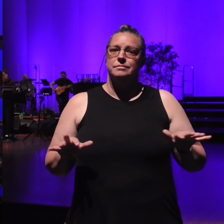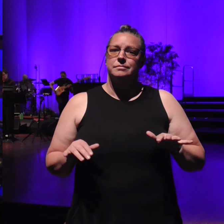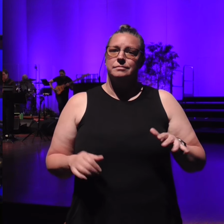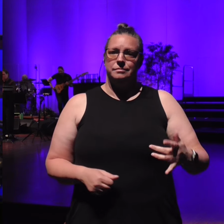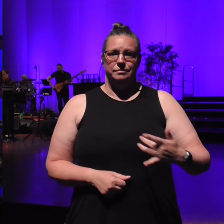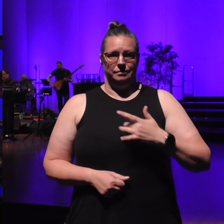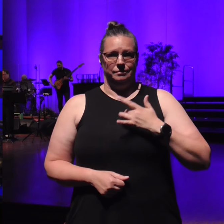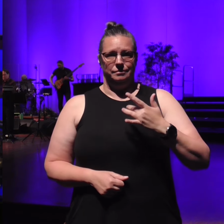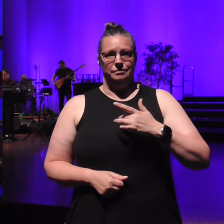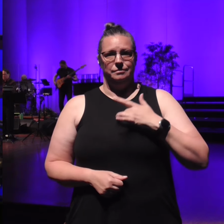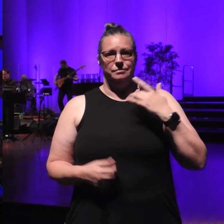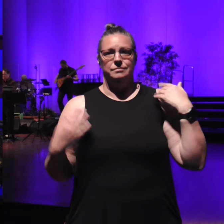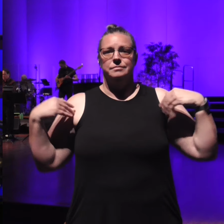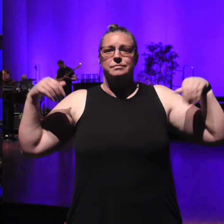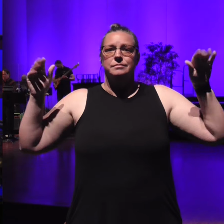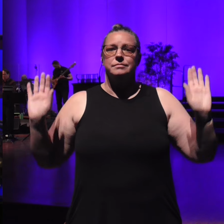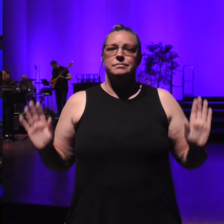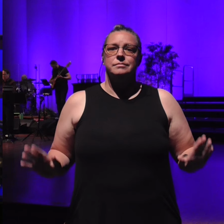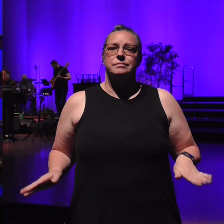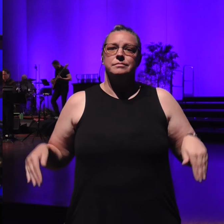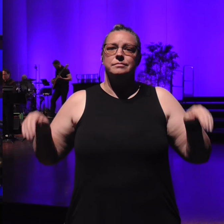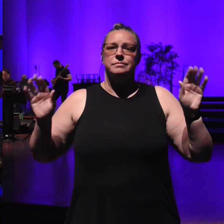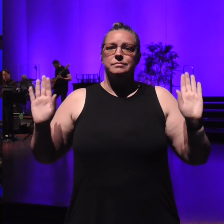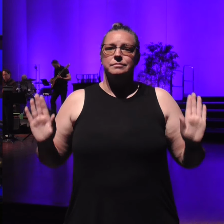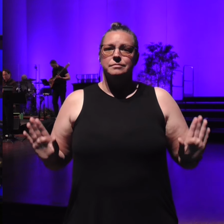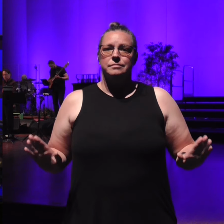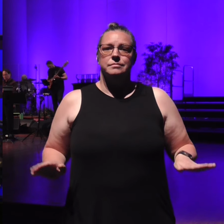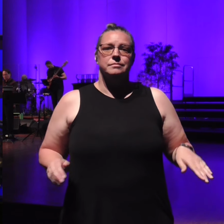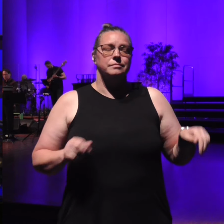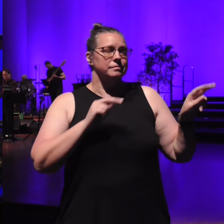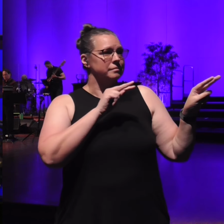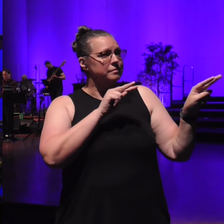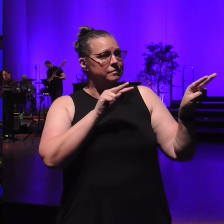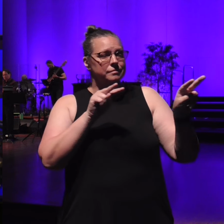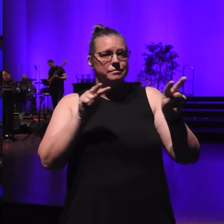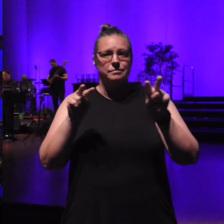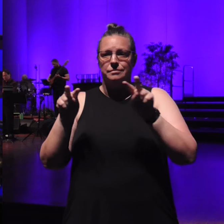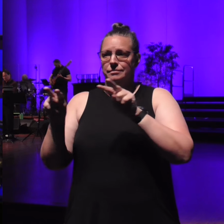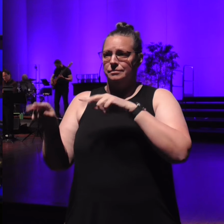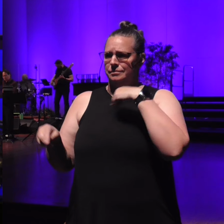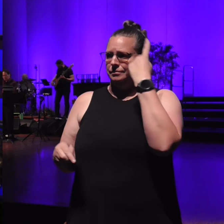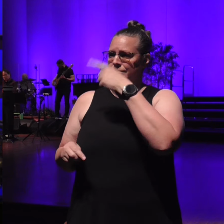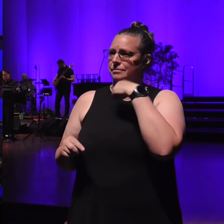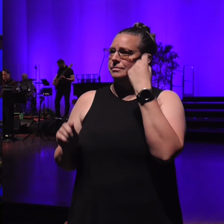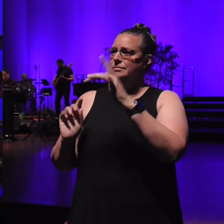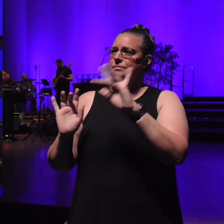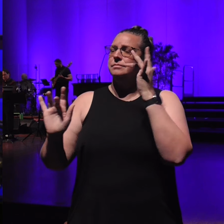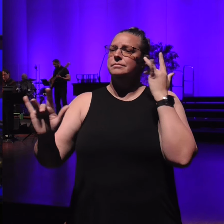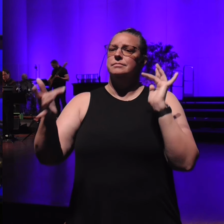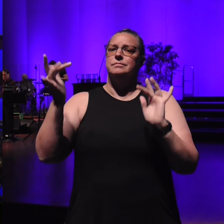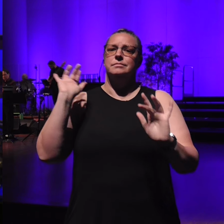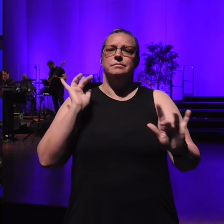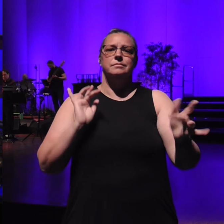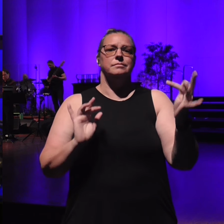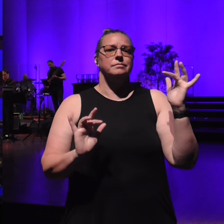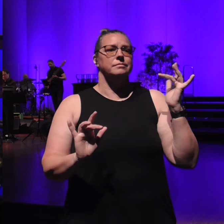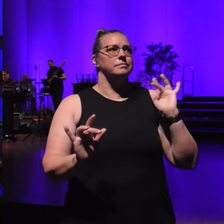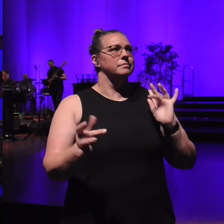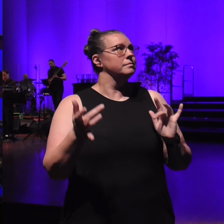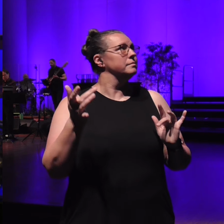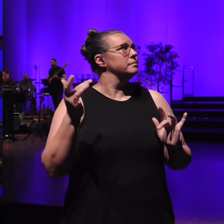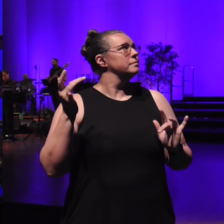grace. I can hear the brush of angels' wings. I see glory on each